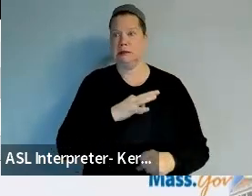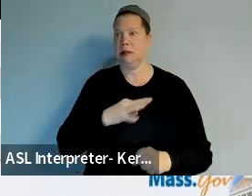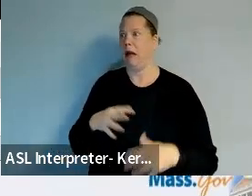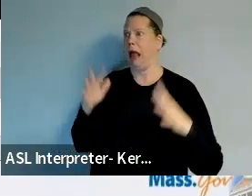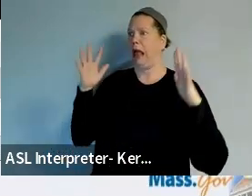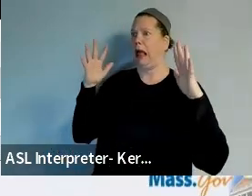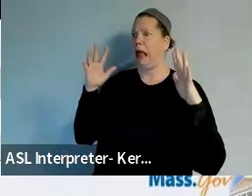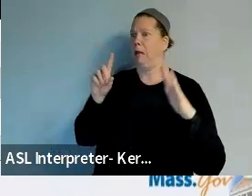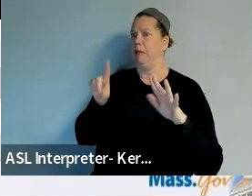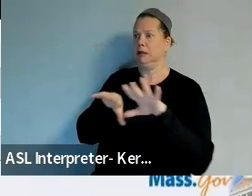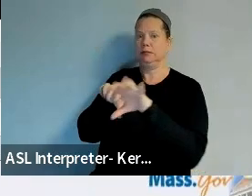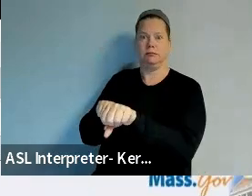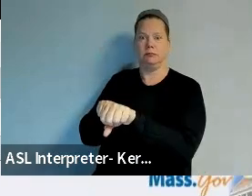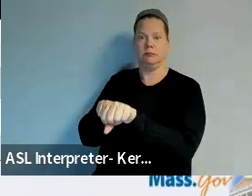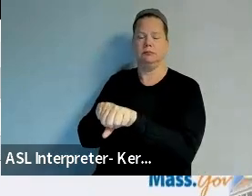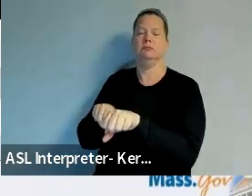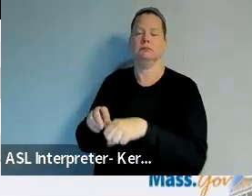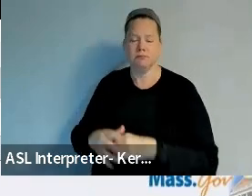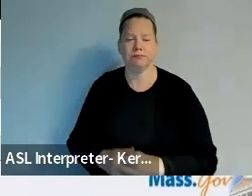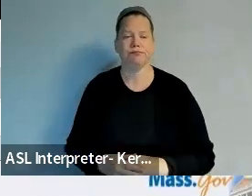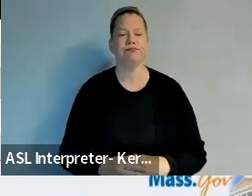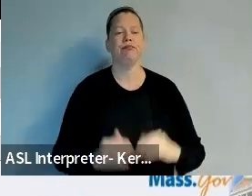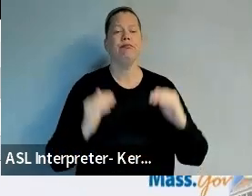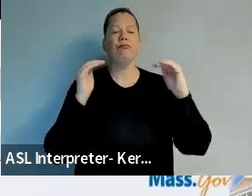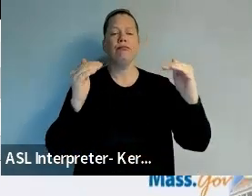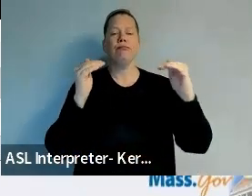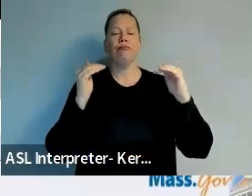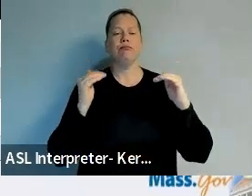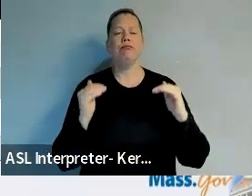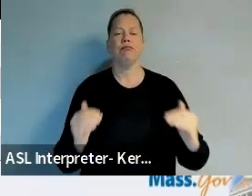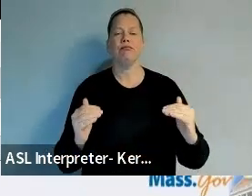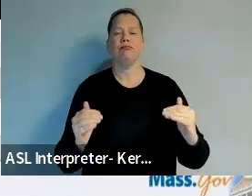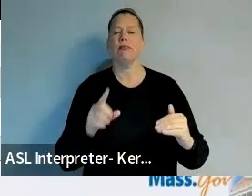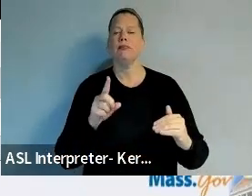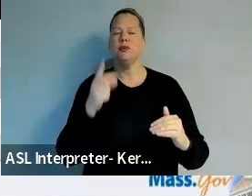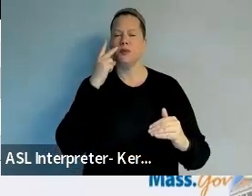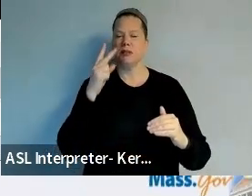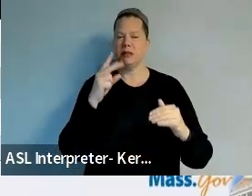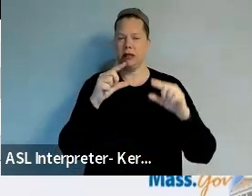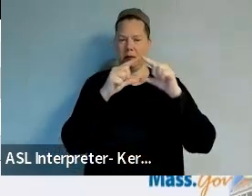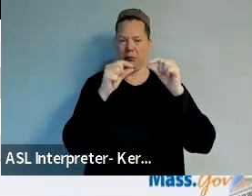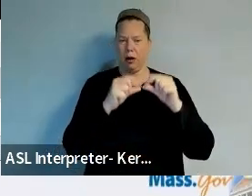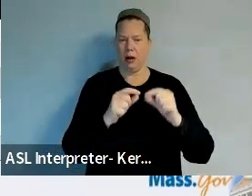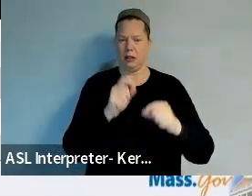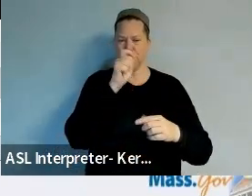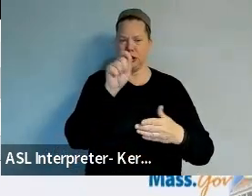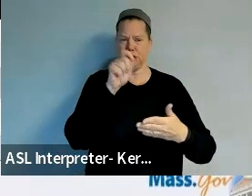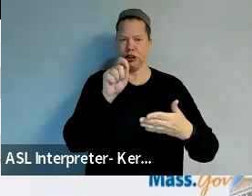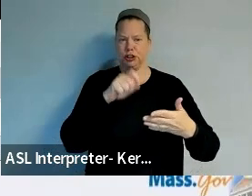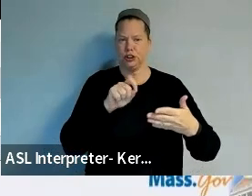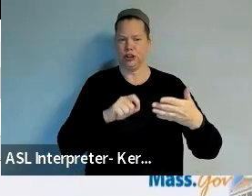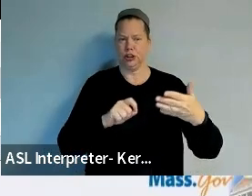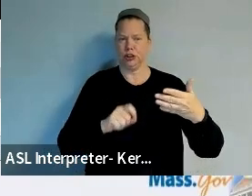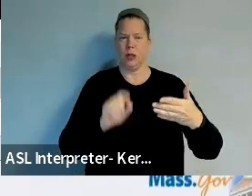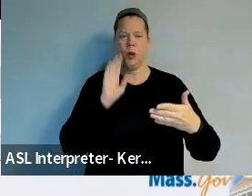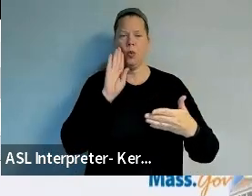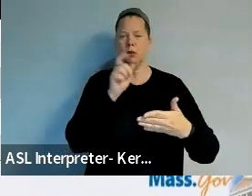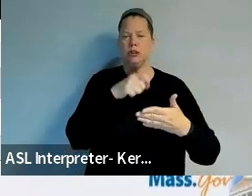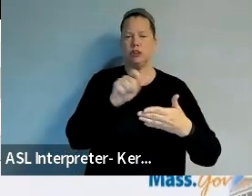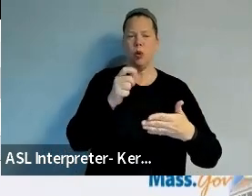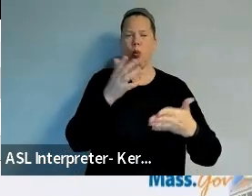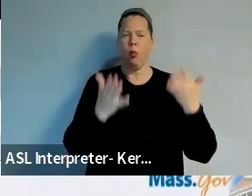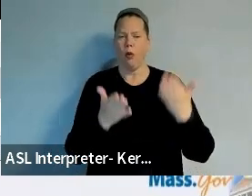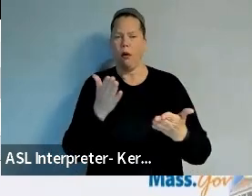Lastly, select the checkboxes that best characterize the emergency event. You